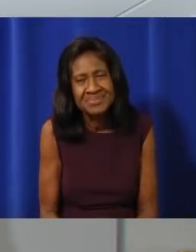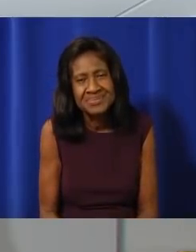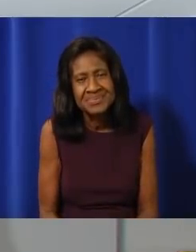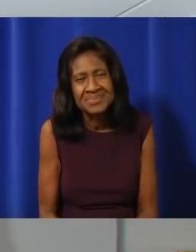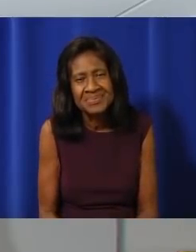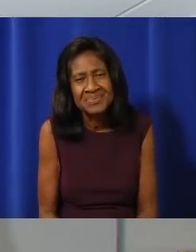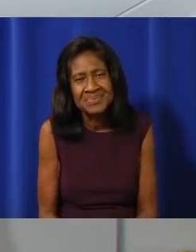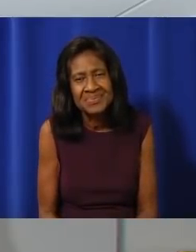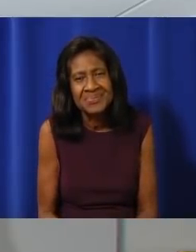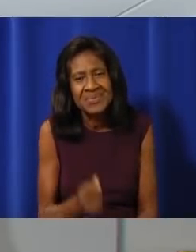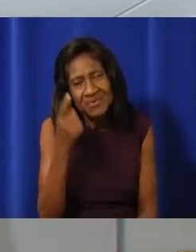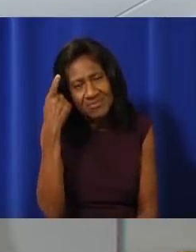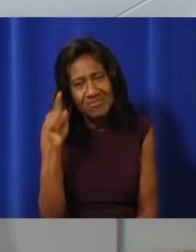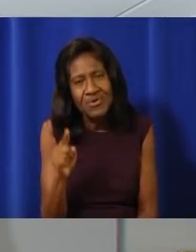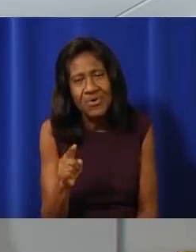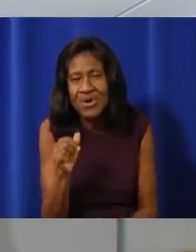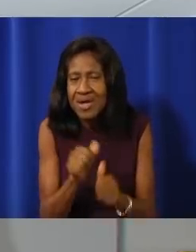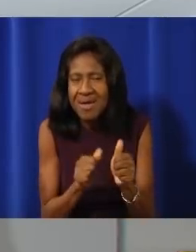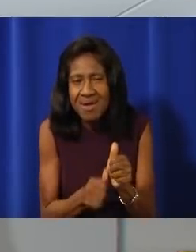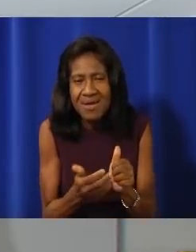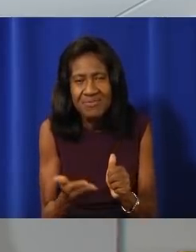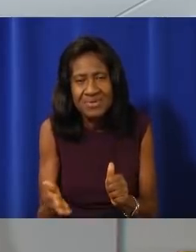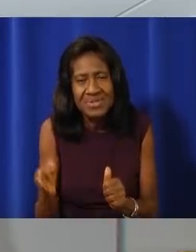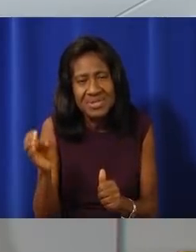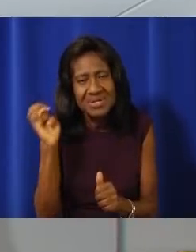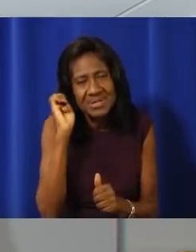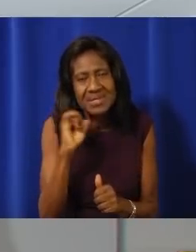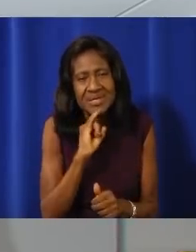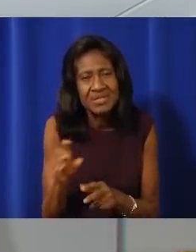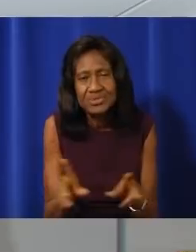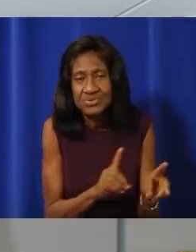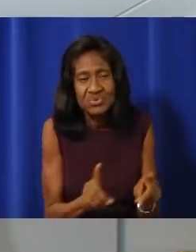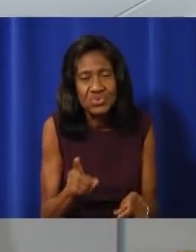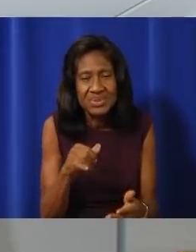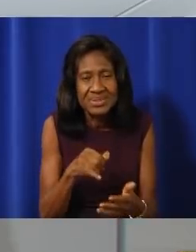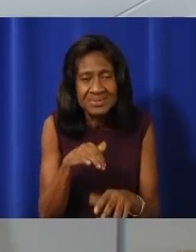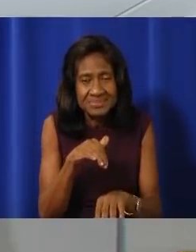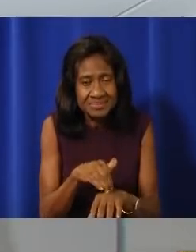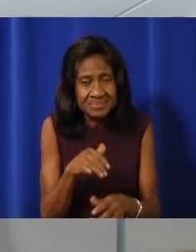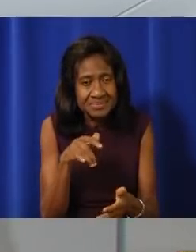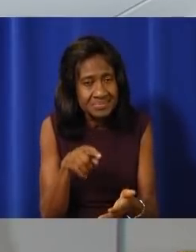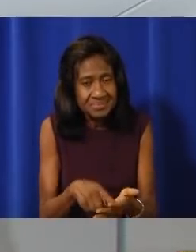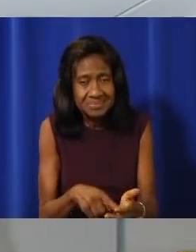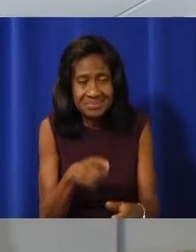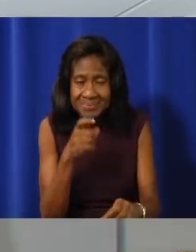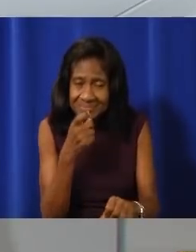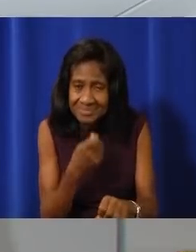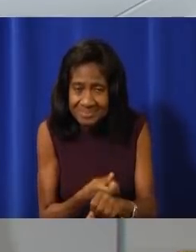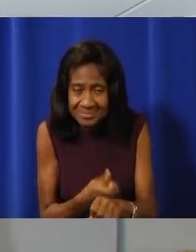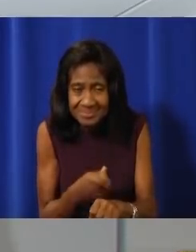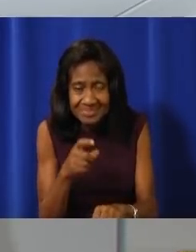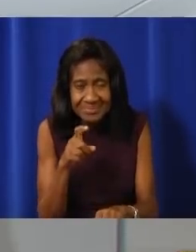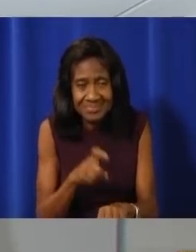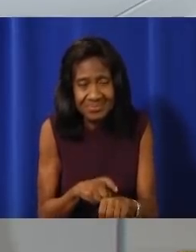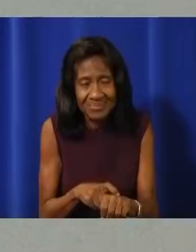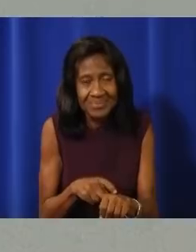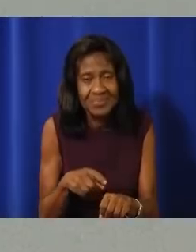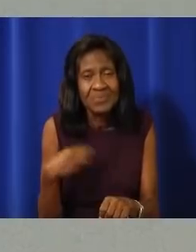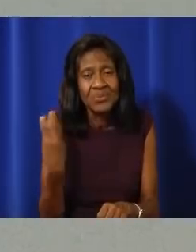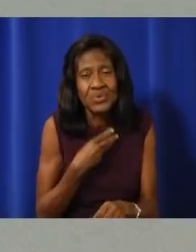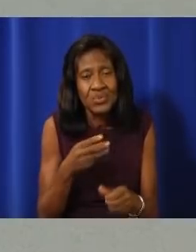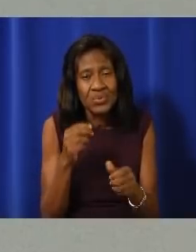want to thank you for everything you're doing at this incredibly difficult time. And I know you and I work very close together, and I